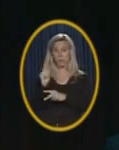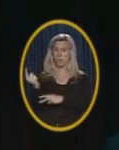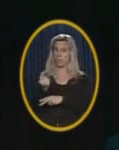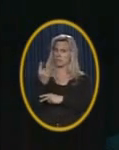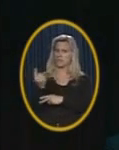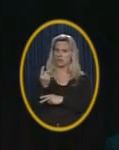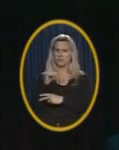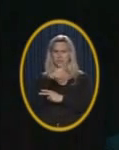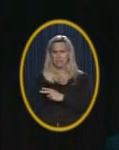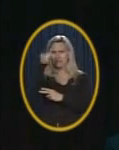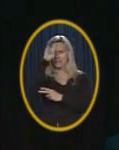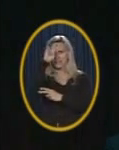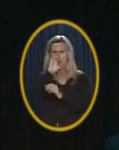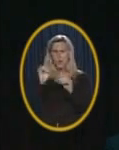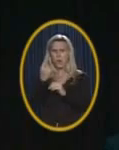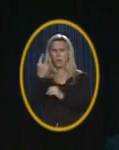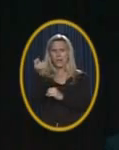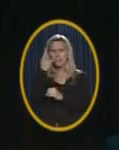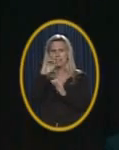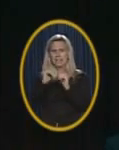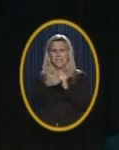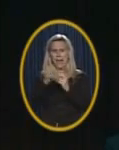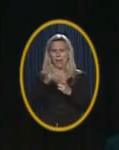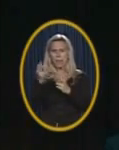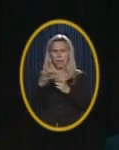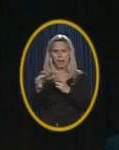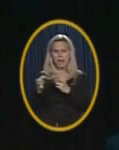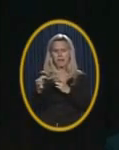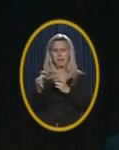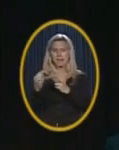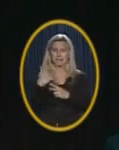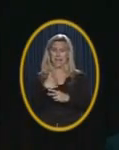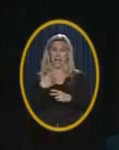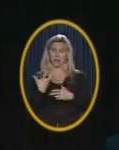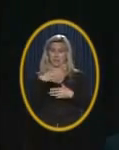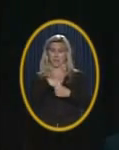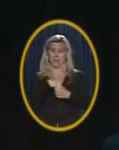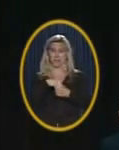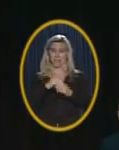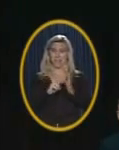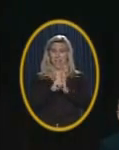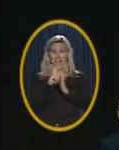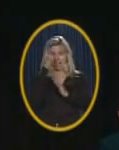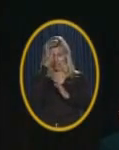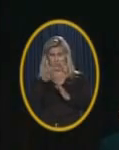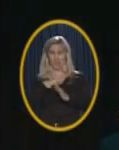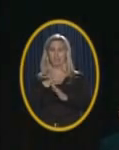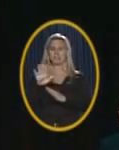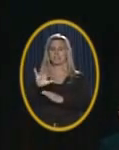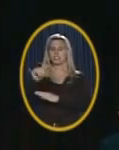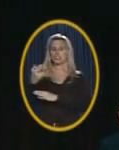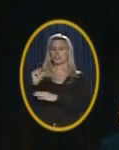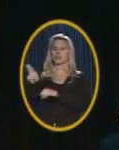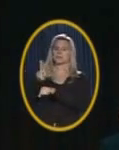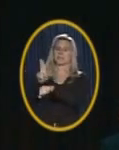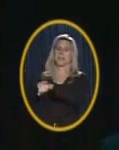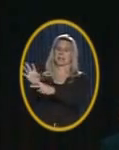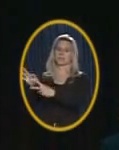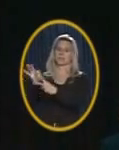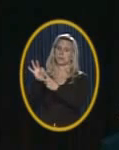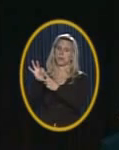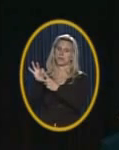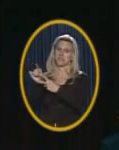kind of mysterious. Nobody's ever sure how that worked, even as long as I was in the astronaut office. Now, John was a natural. As Bill mentioned, he had